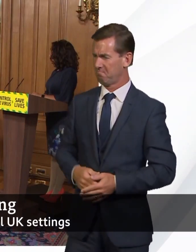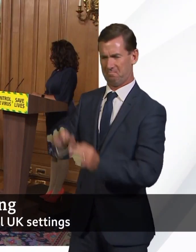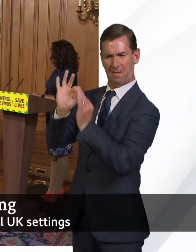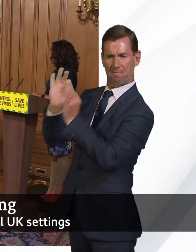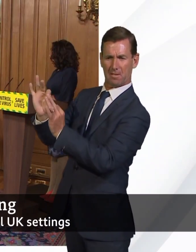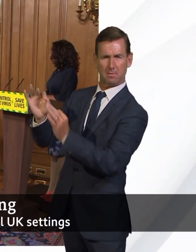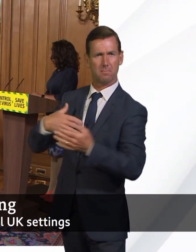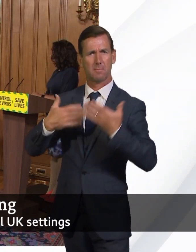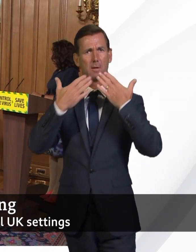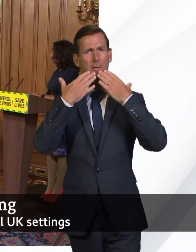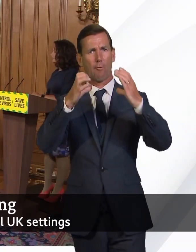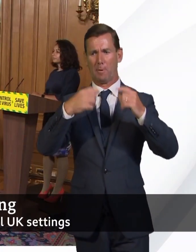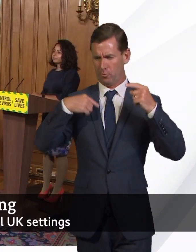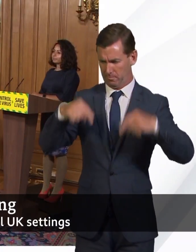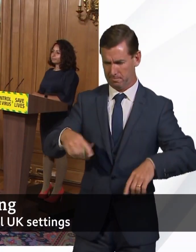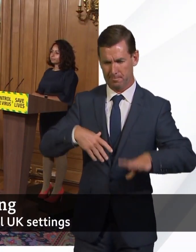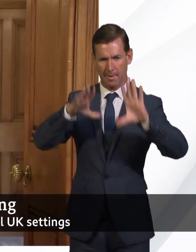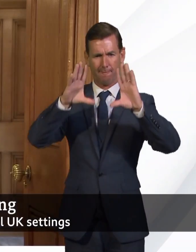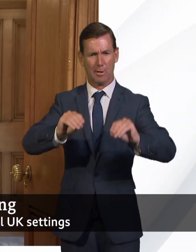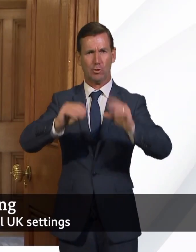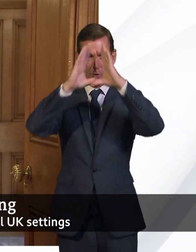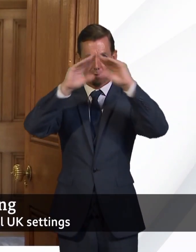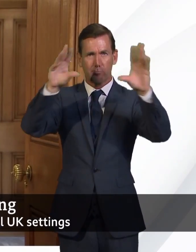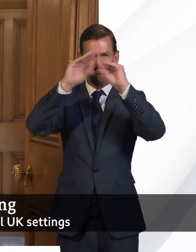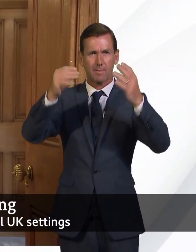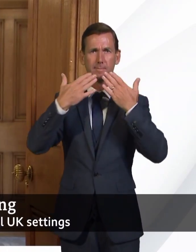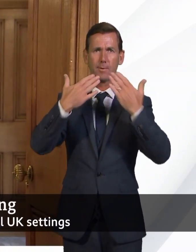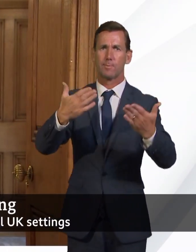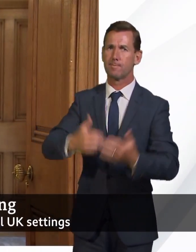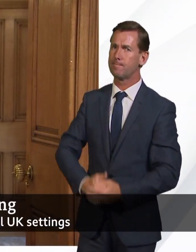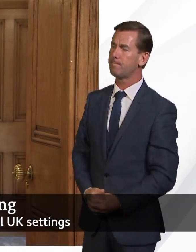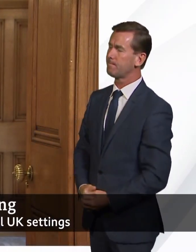very much indeed. And that ends today's Coronavirus Daily Briefing.